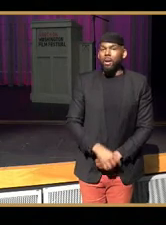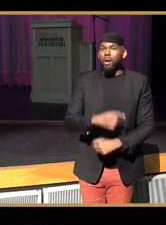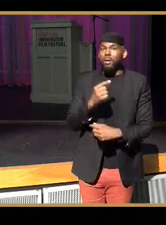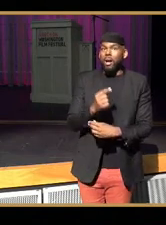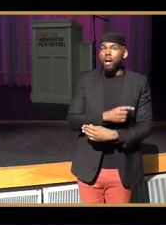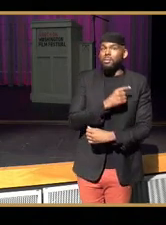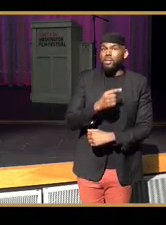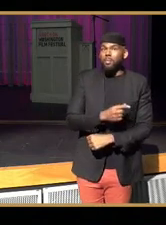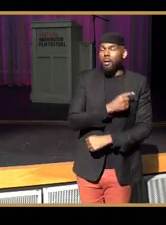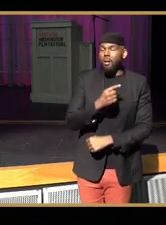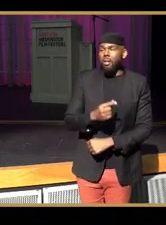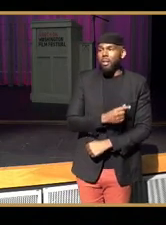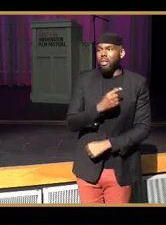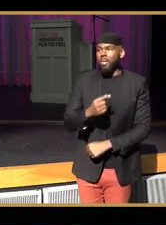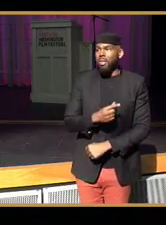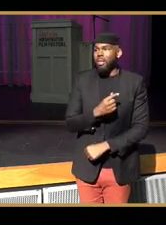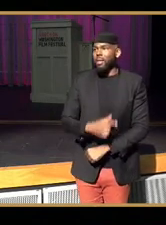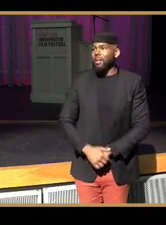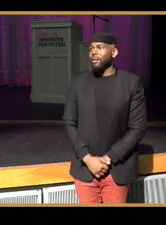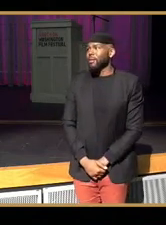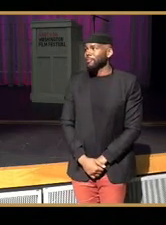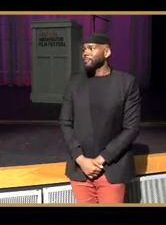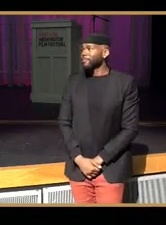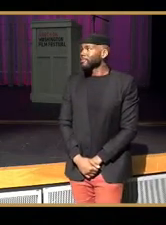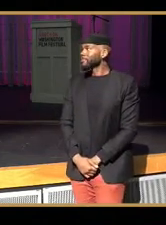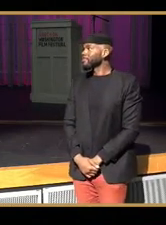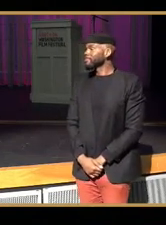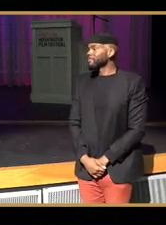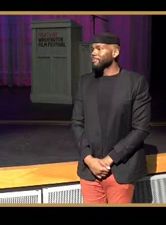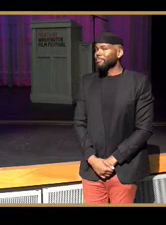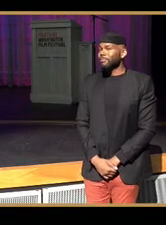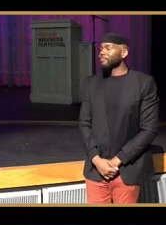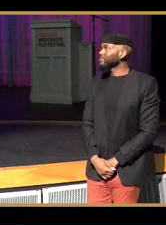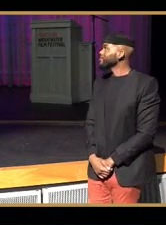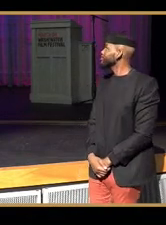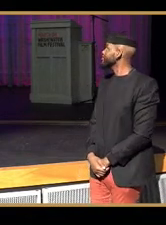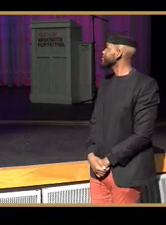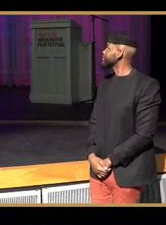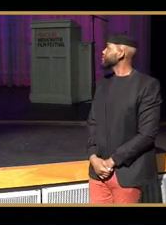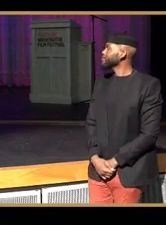Gospel. That's a little bit of gospel.